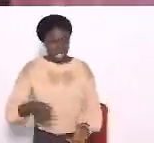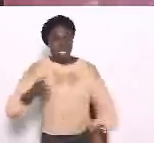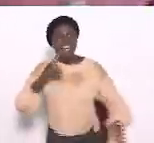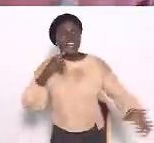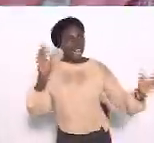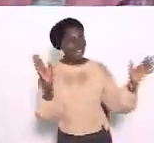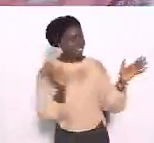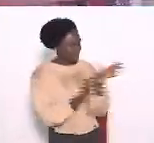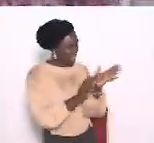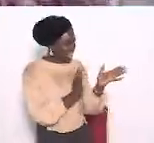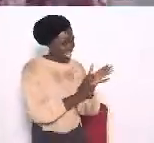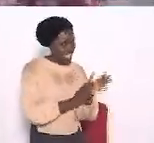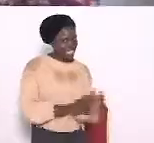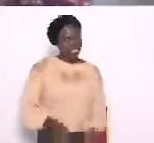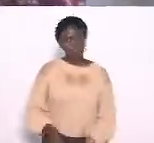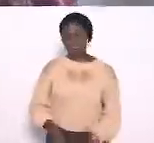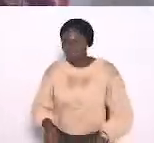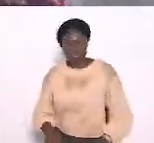dan